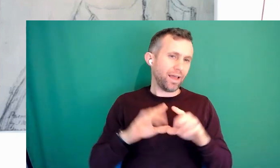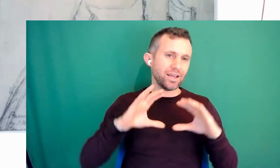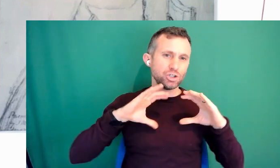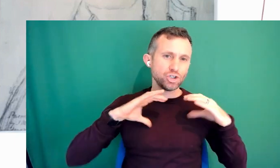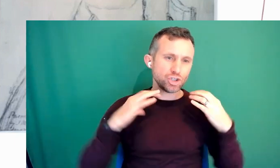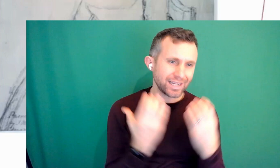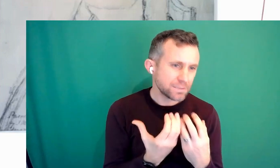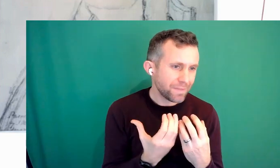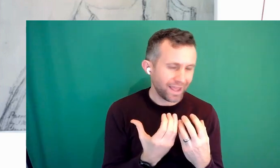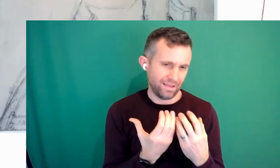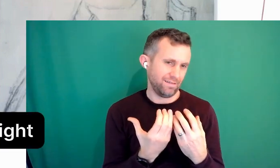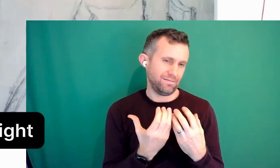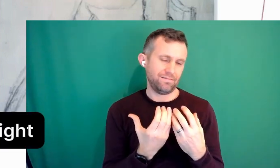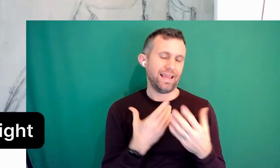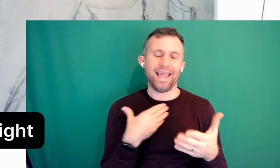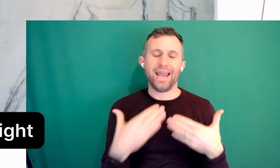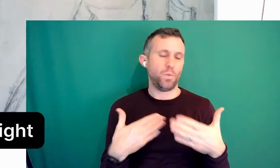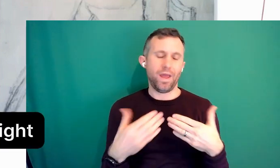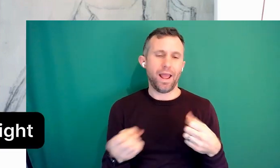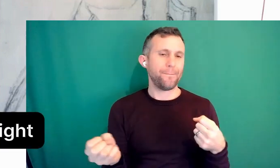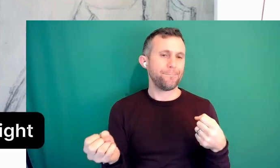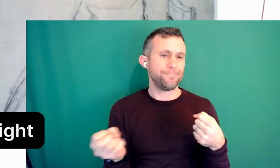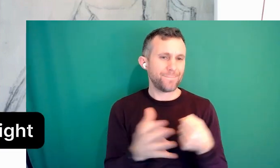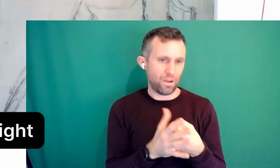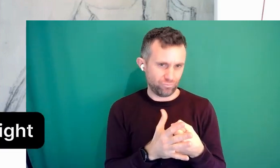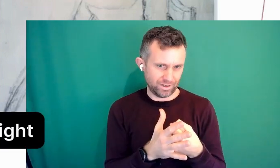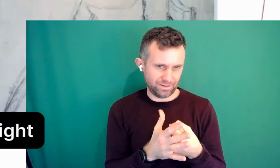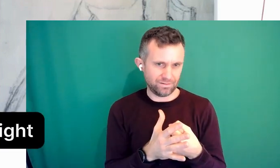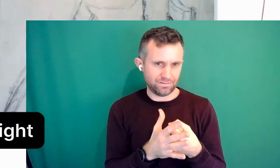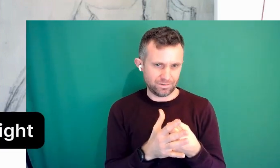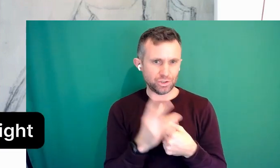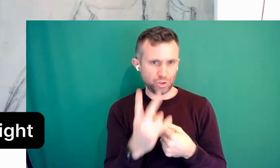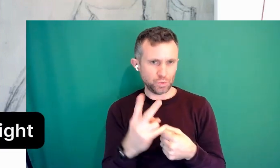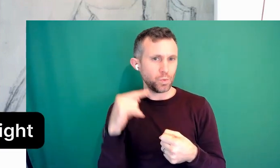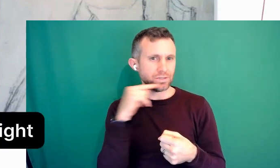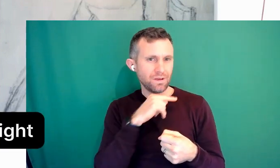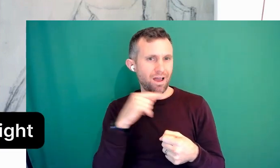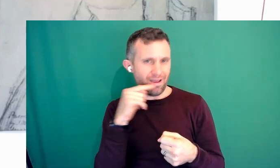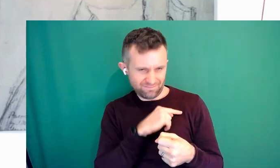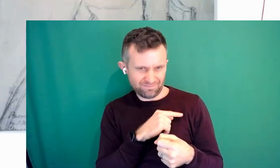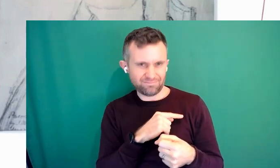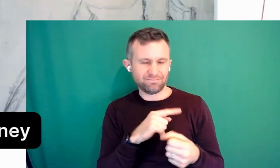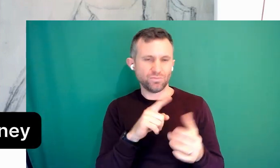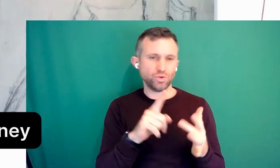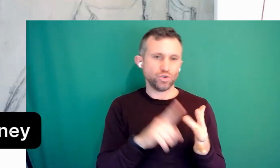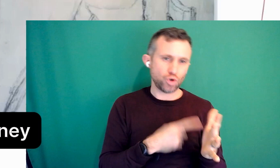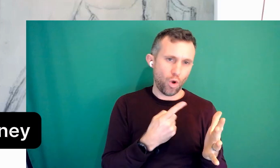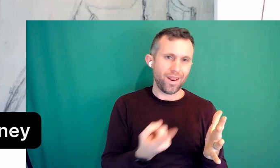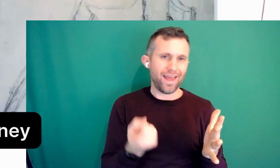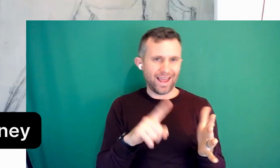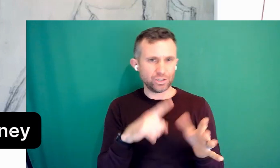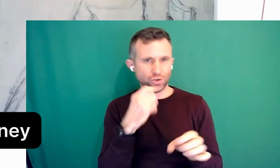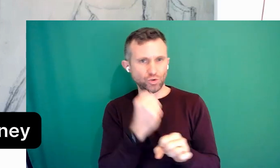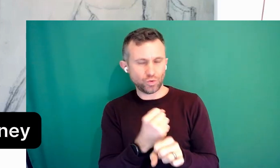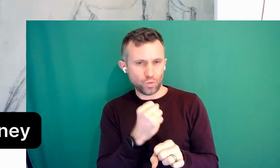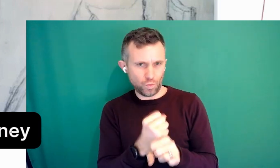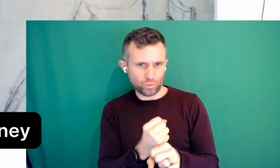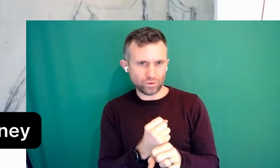them. And it was a lot more than they had imagined. Overnight, they inherited a wealth